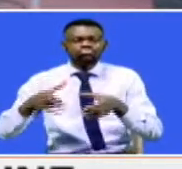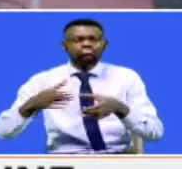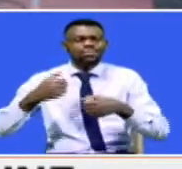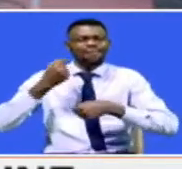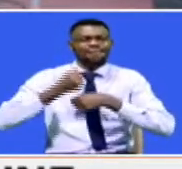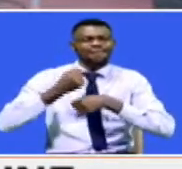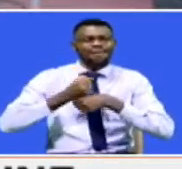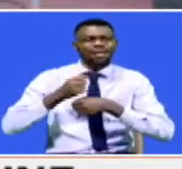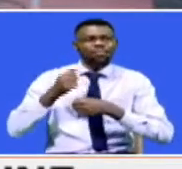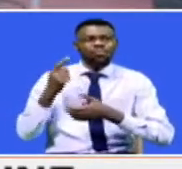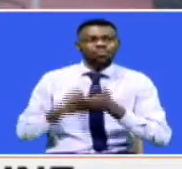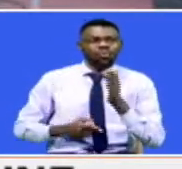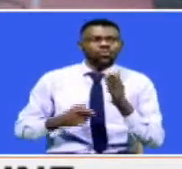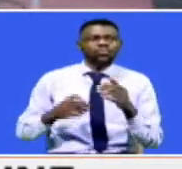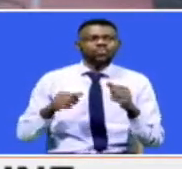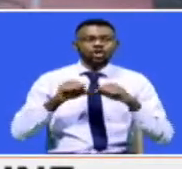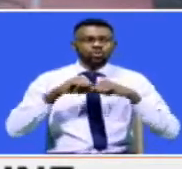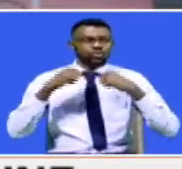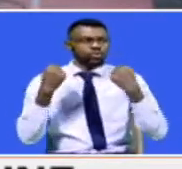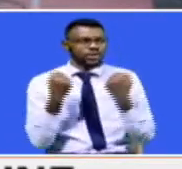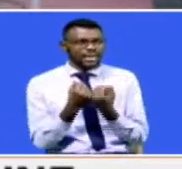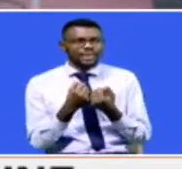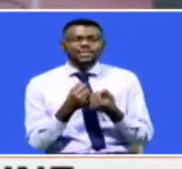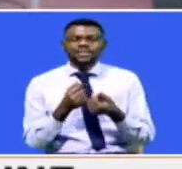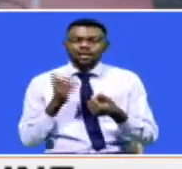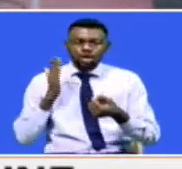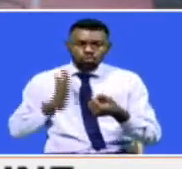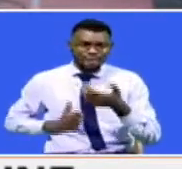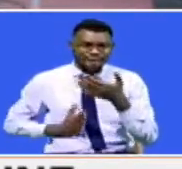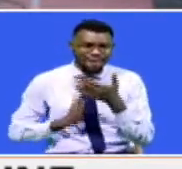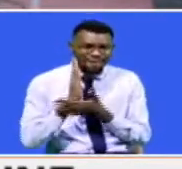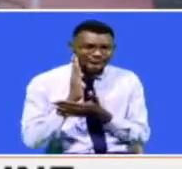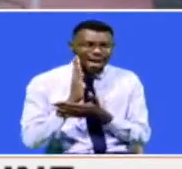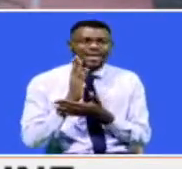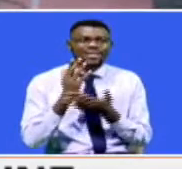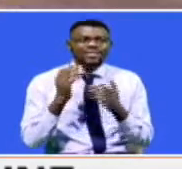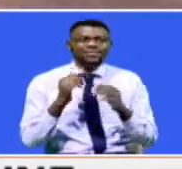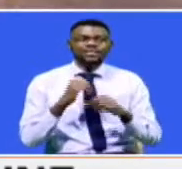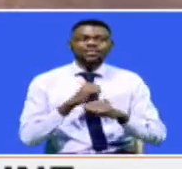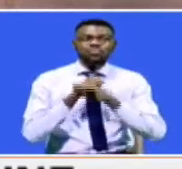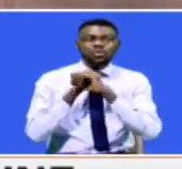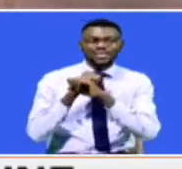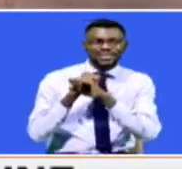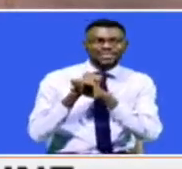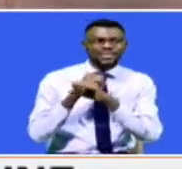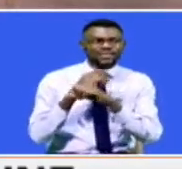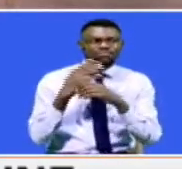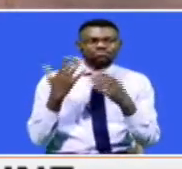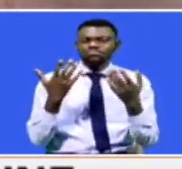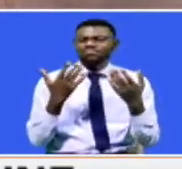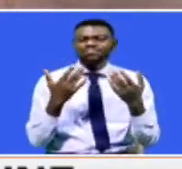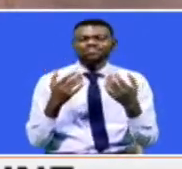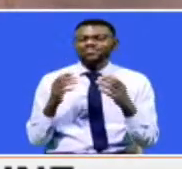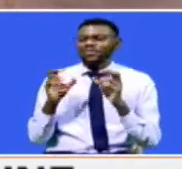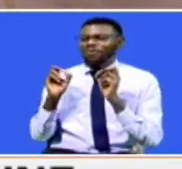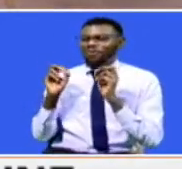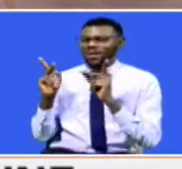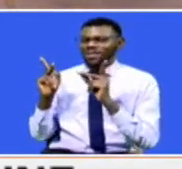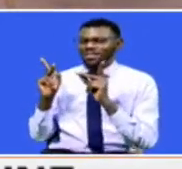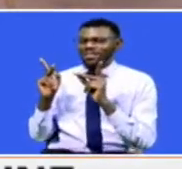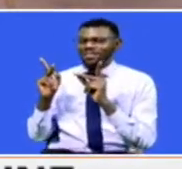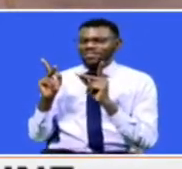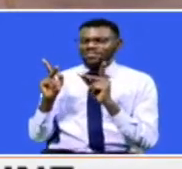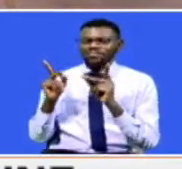to a society free of human rights abuses. So Isabella, without beating around the bush,